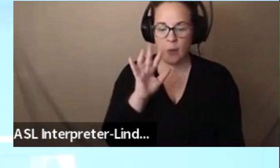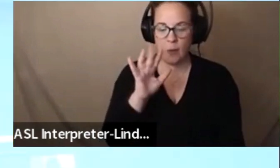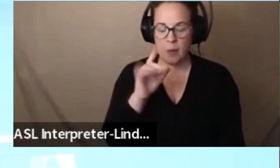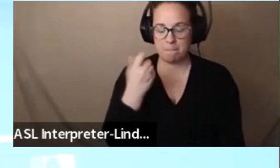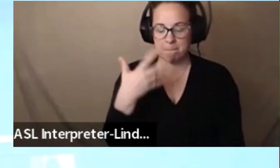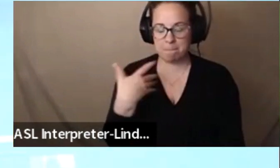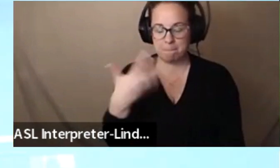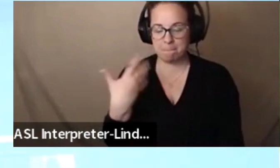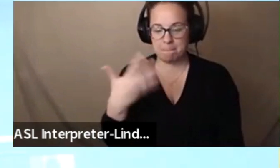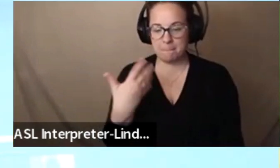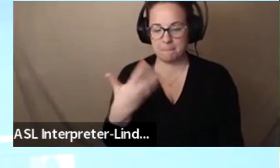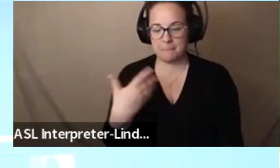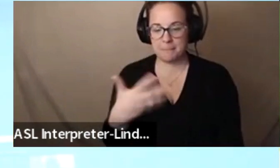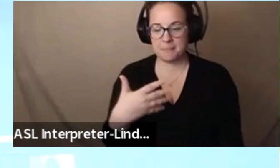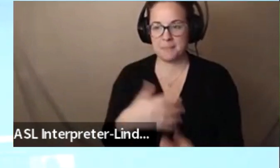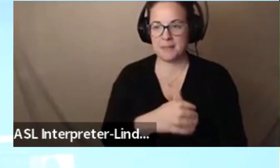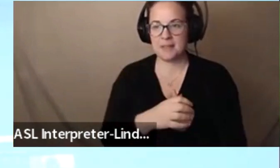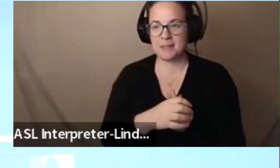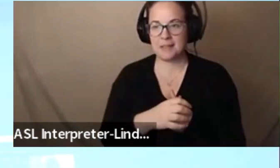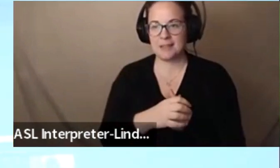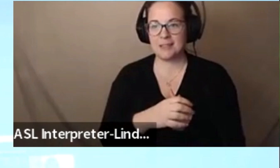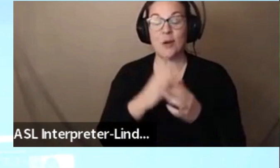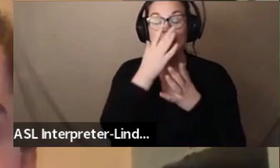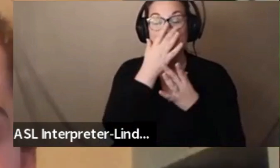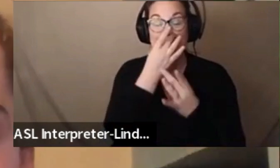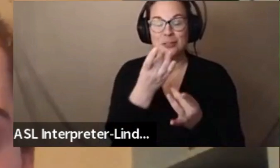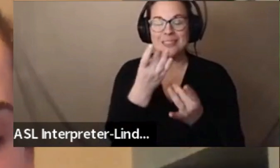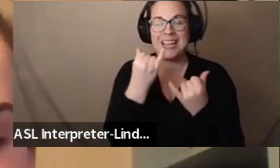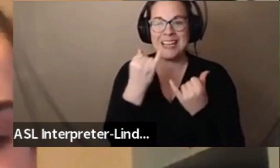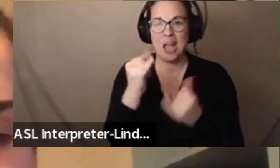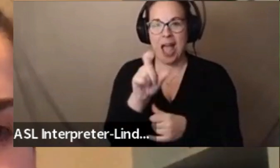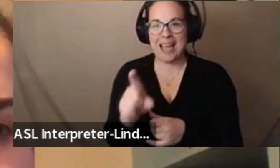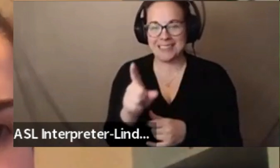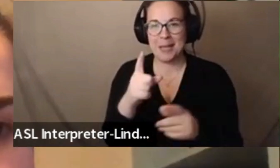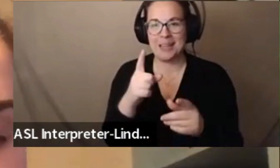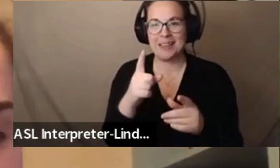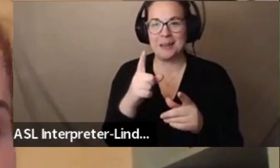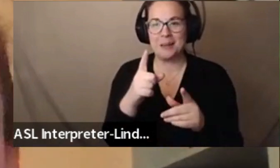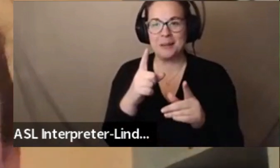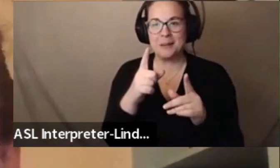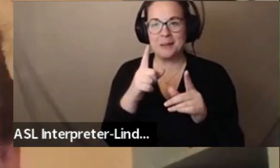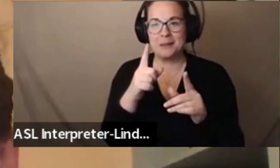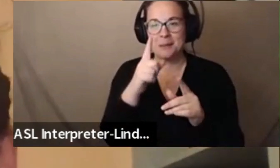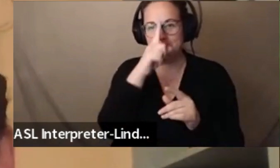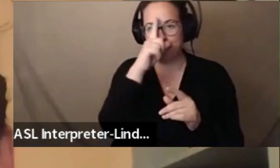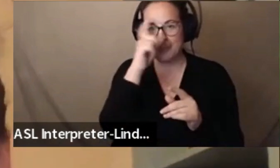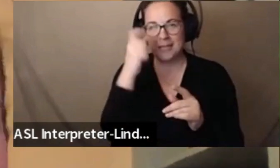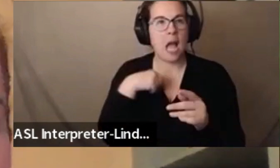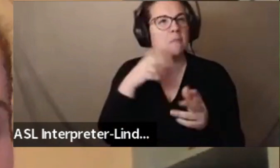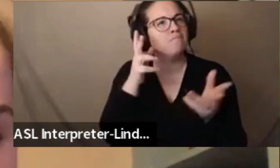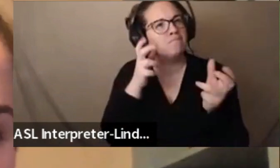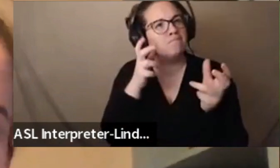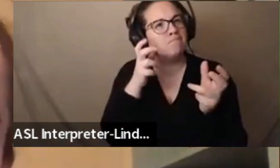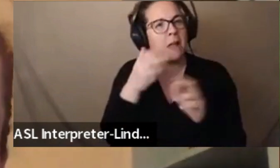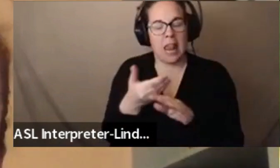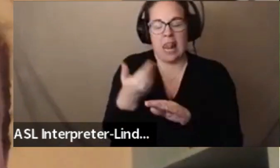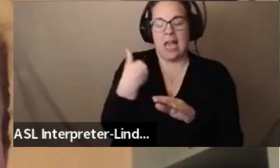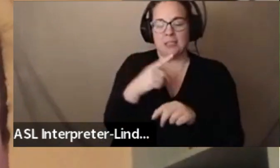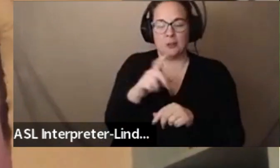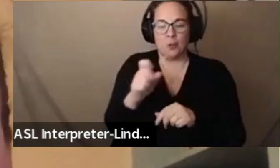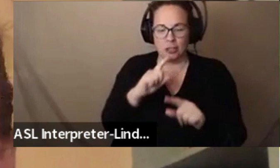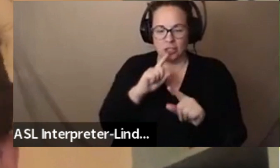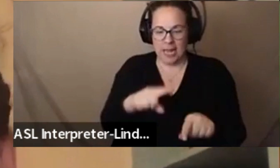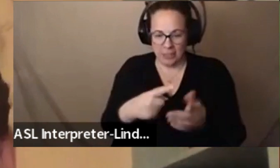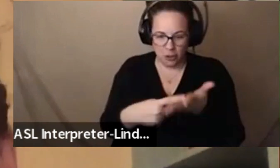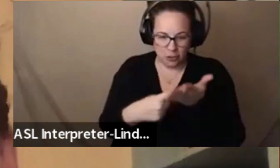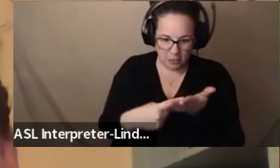It is. Hi. This is actually, it's interesting asking this after the discussion we